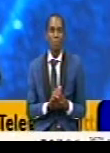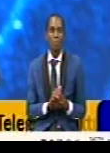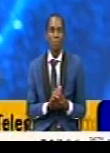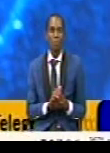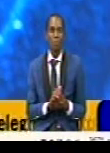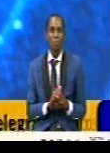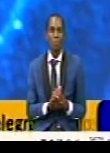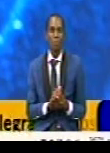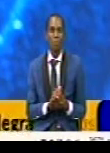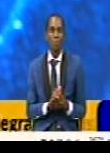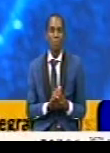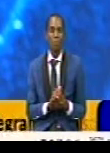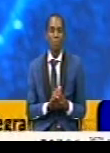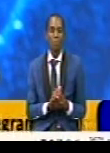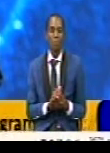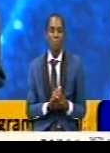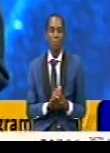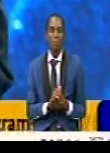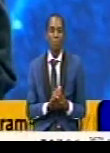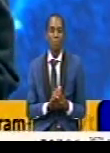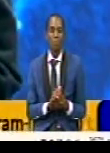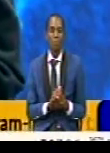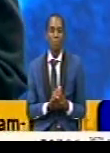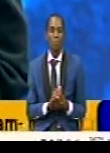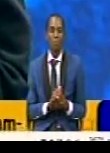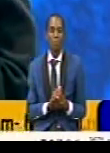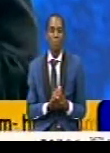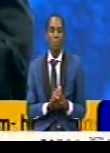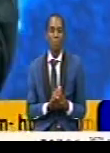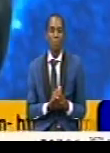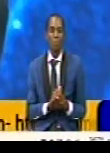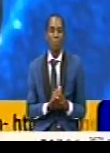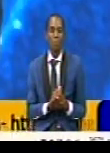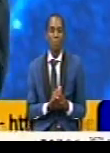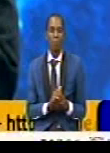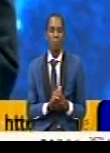ha la shazo o mira ka abiam ta ko ti ambira disi e